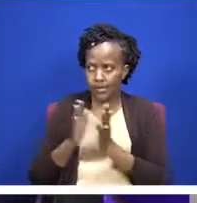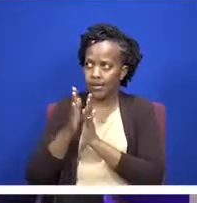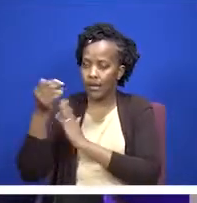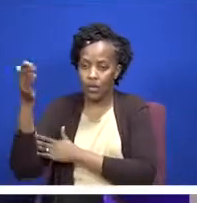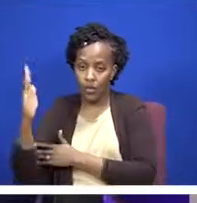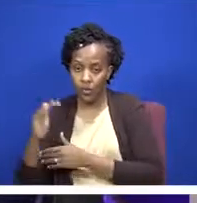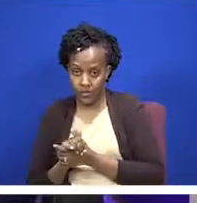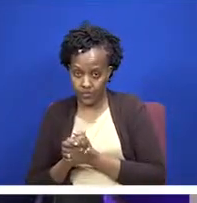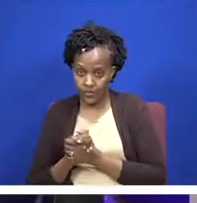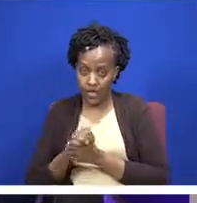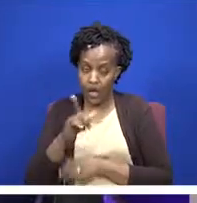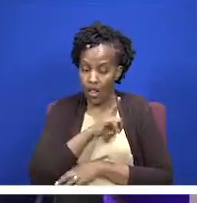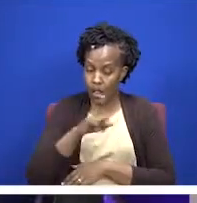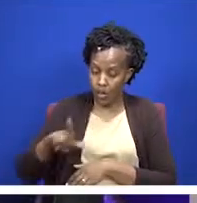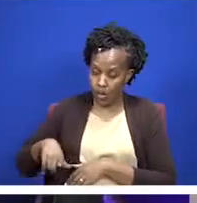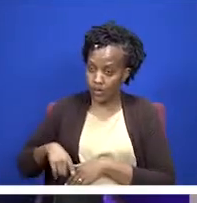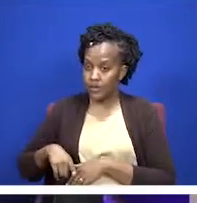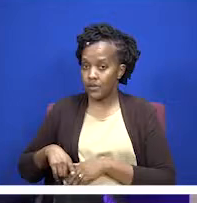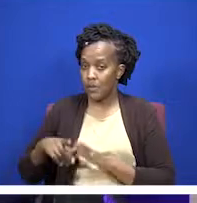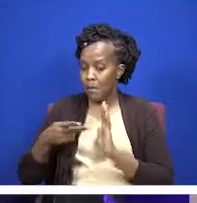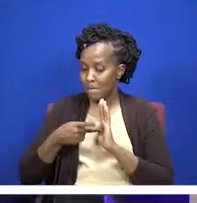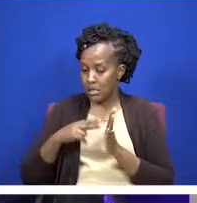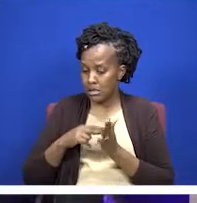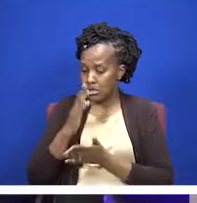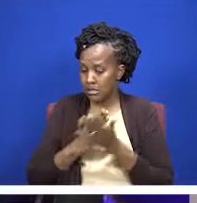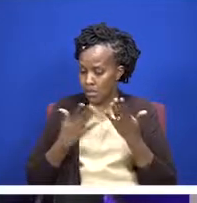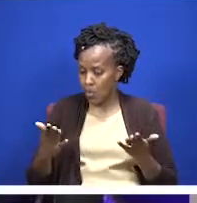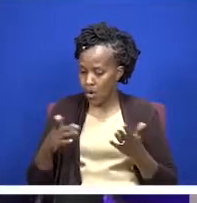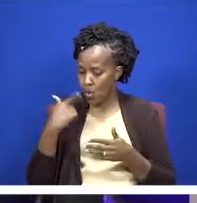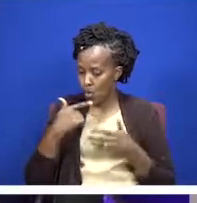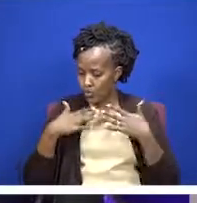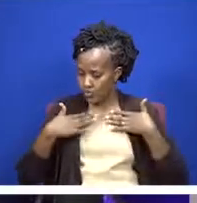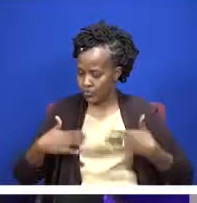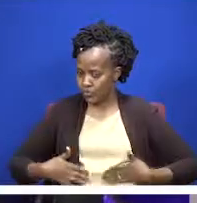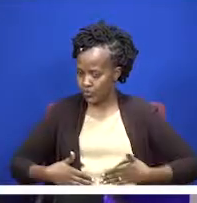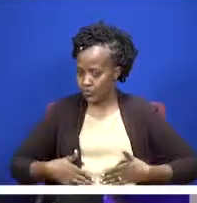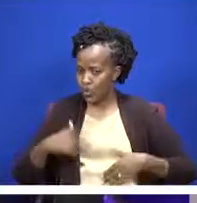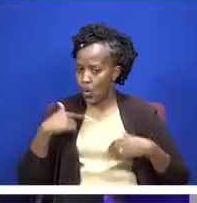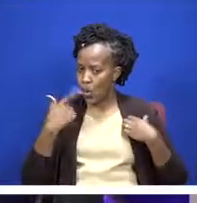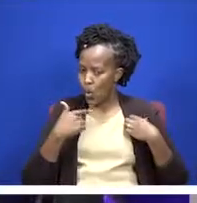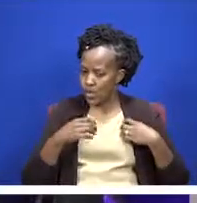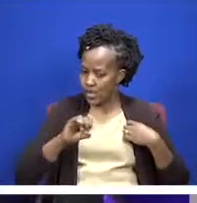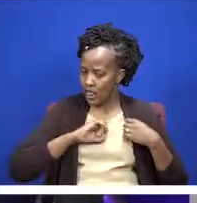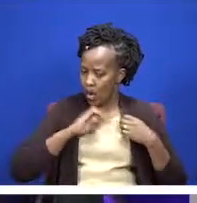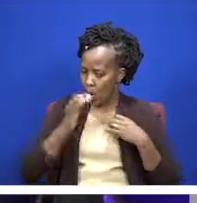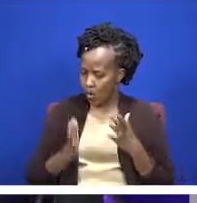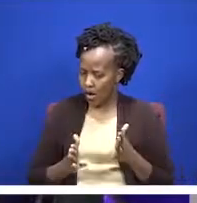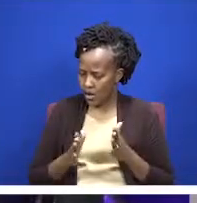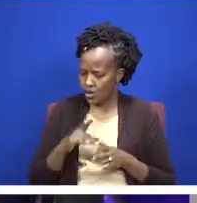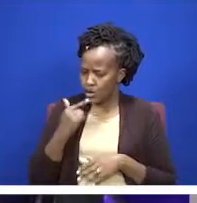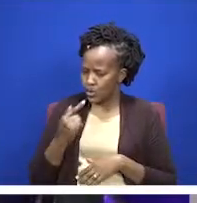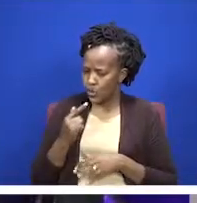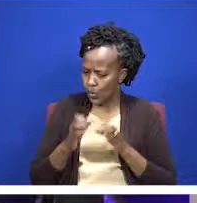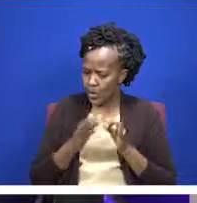Lord refers to someone who is so superior, who is the master, and who is the owner. So when we are learning